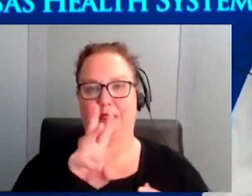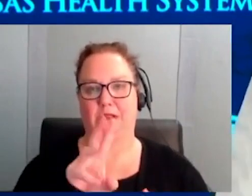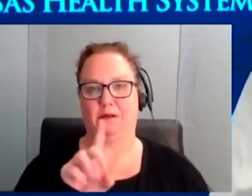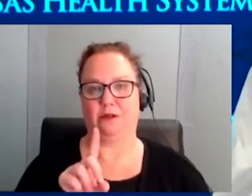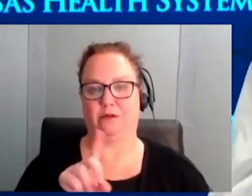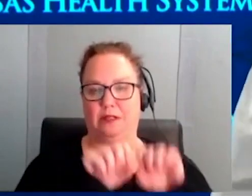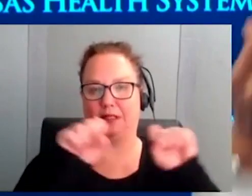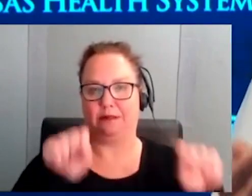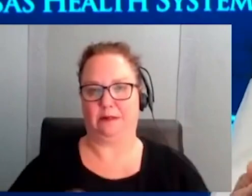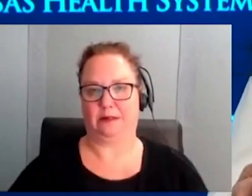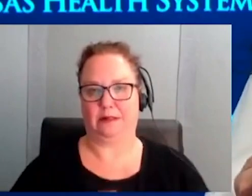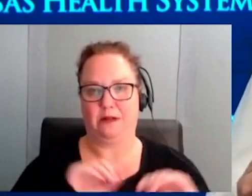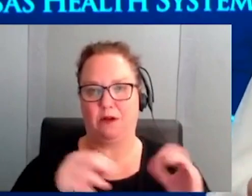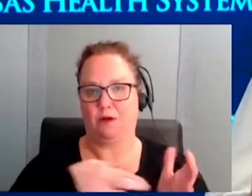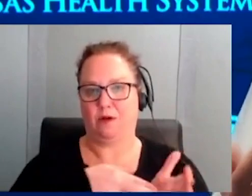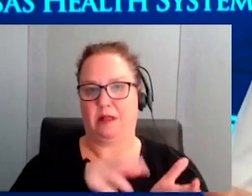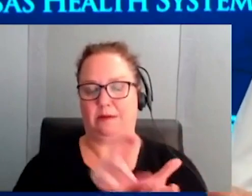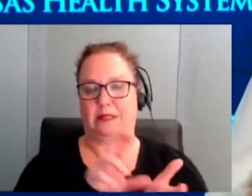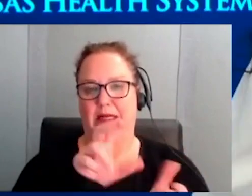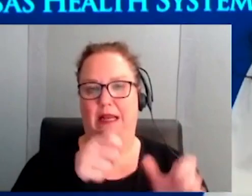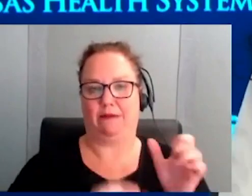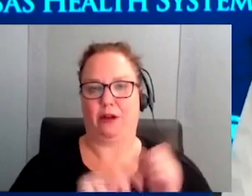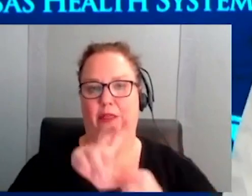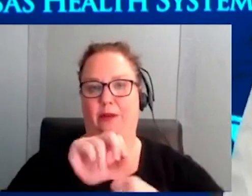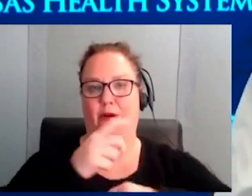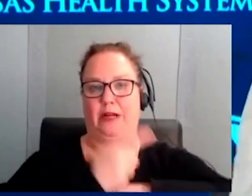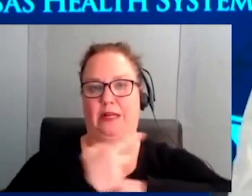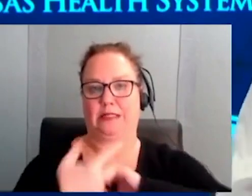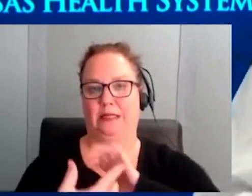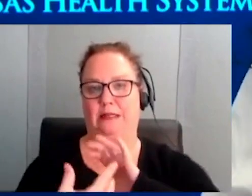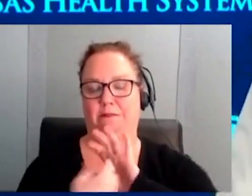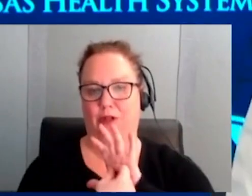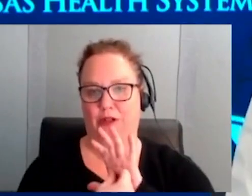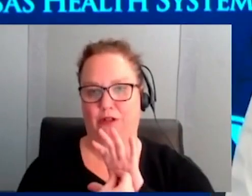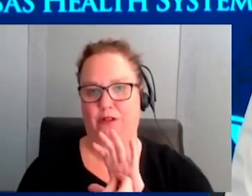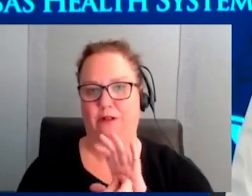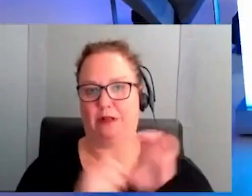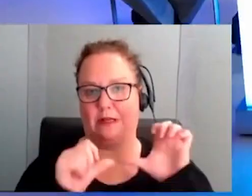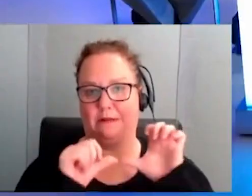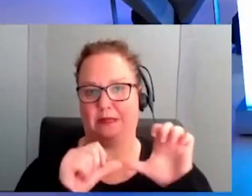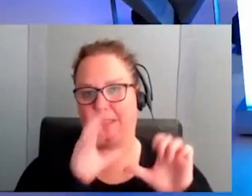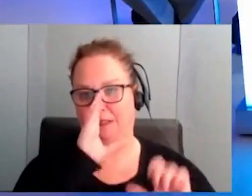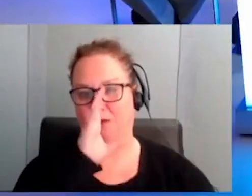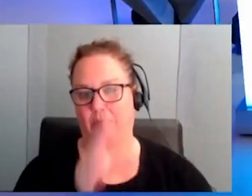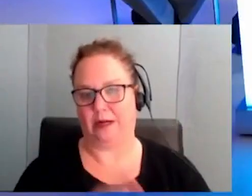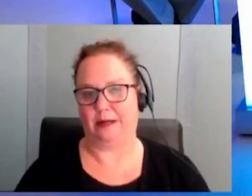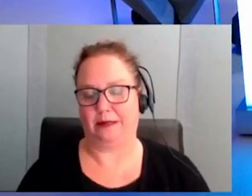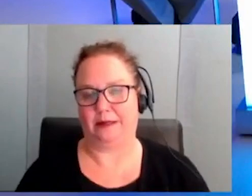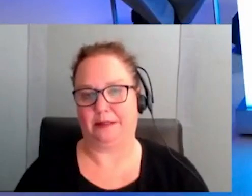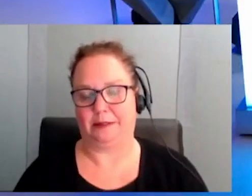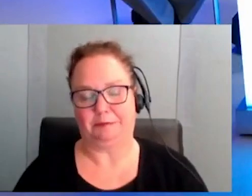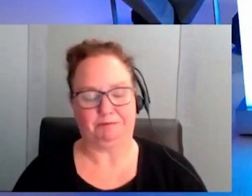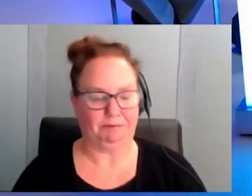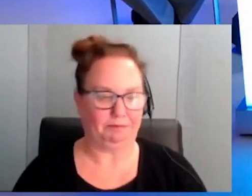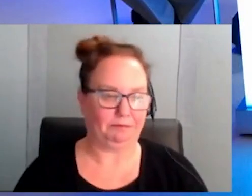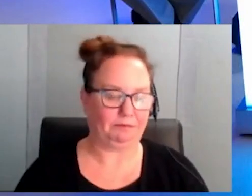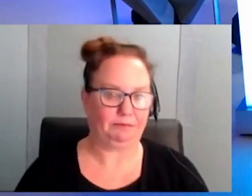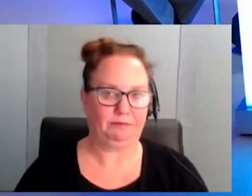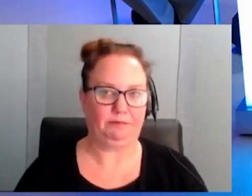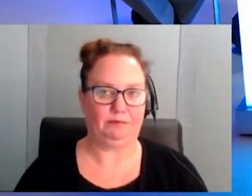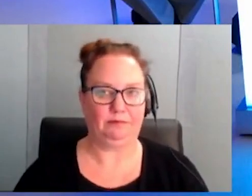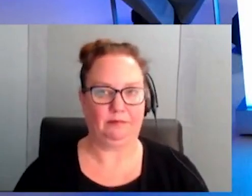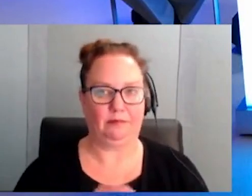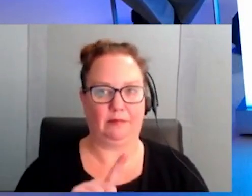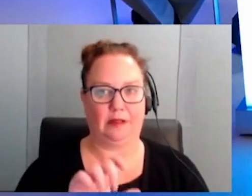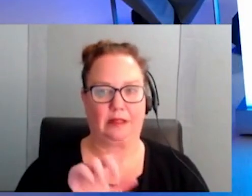and hence no relapse. And in every 30 days, he would get his injection and then maintain sobriety. So we know Clint's a good candidate for